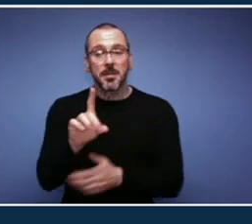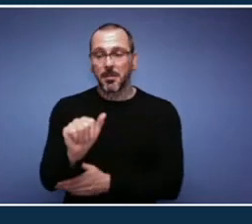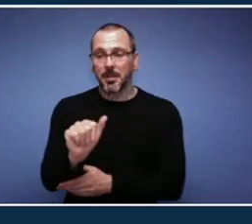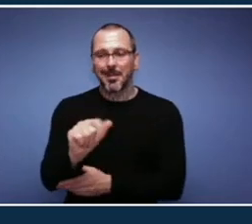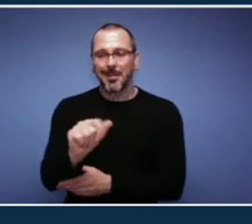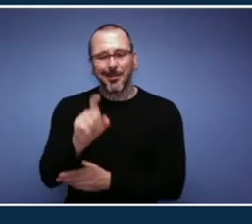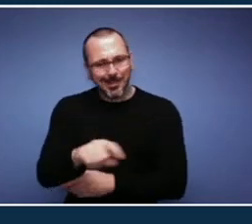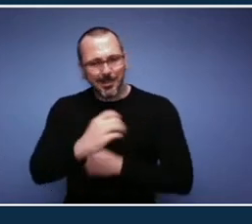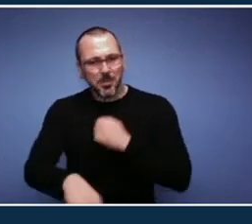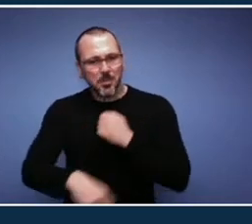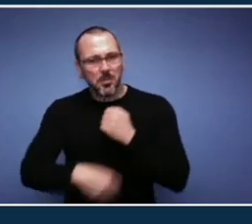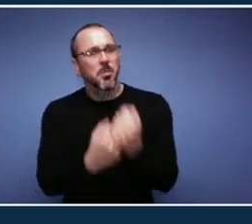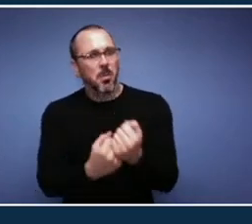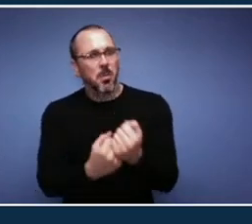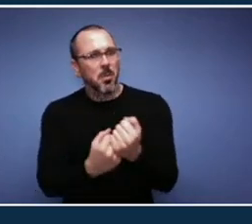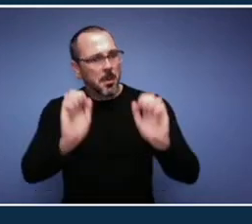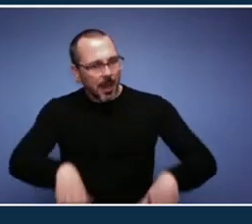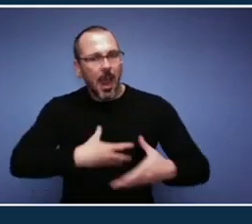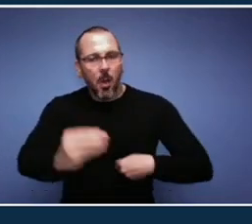accordance with their actual needs.